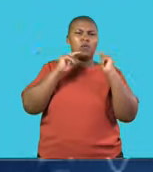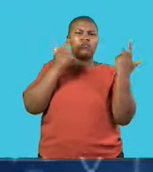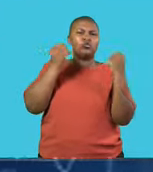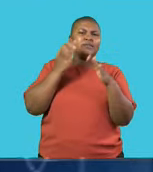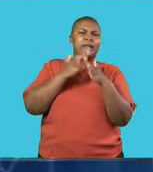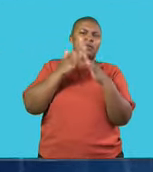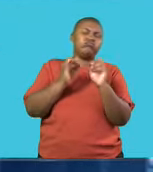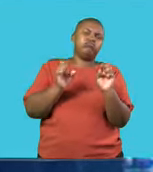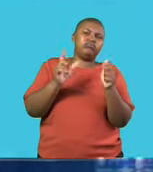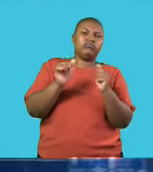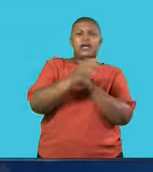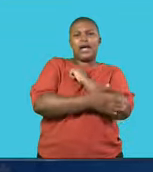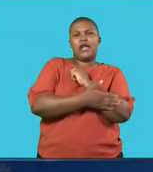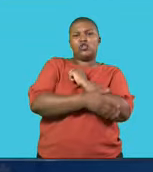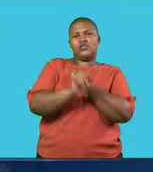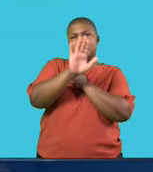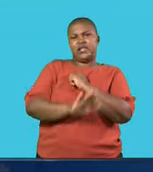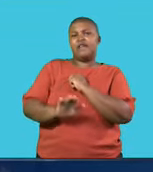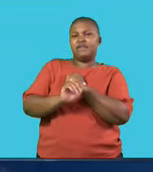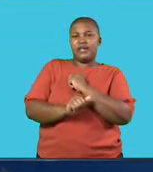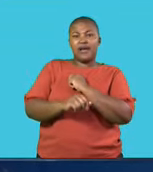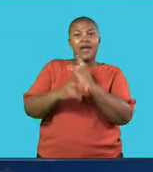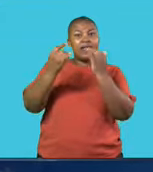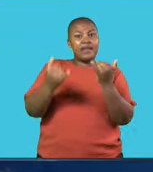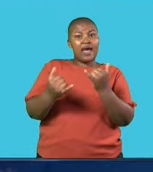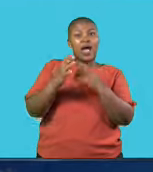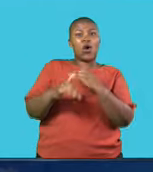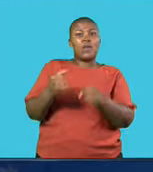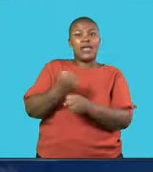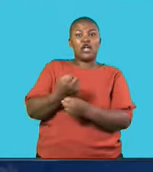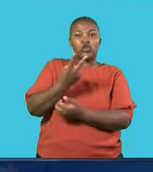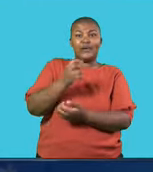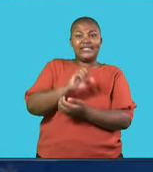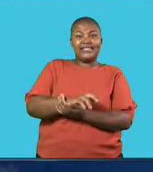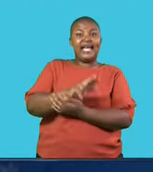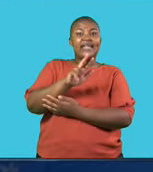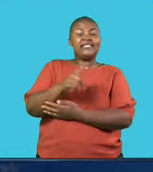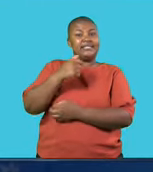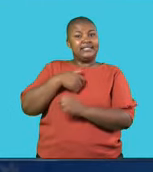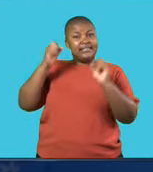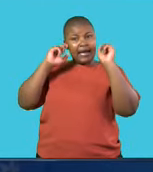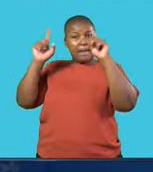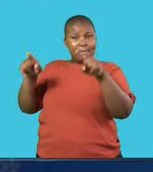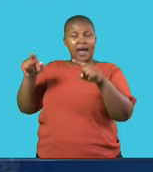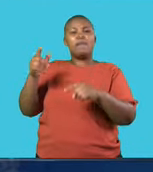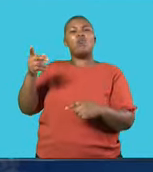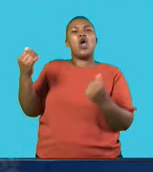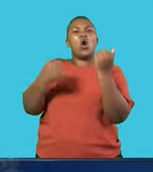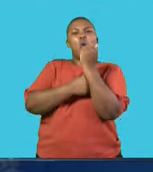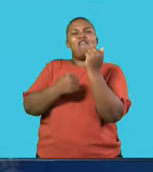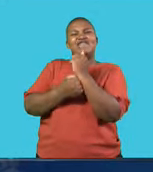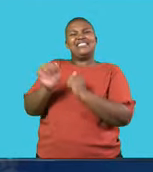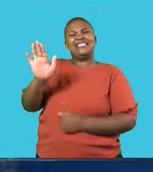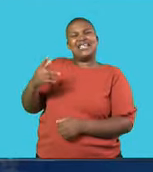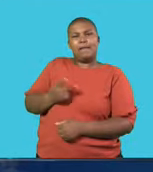this country. And Baruti Basahole, Kat 2018, Rilera Machara Officers or Premier, Rebata or